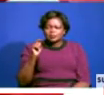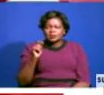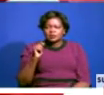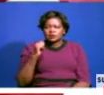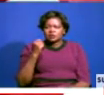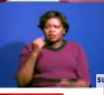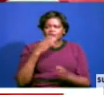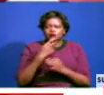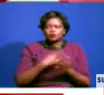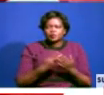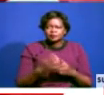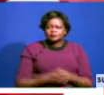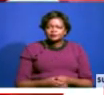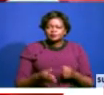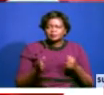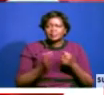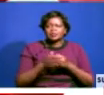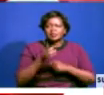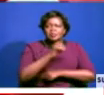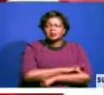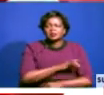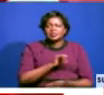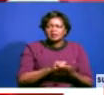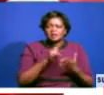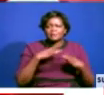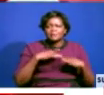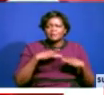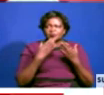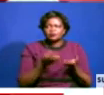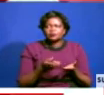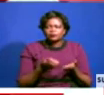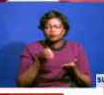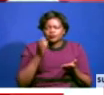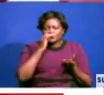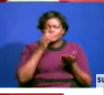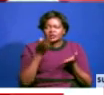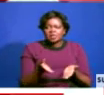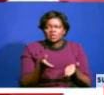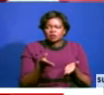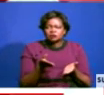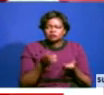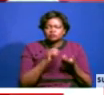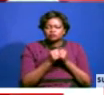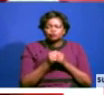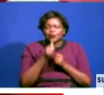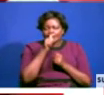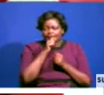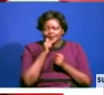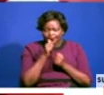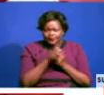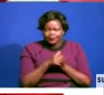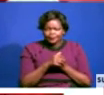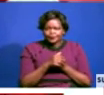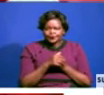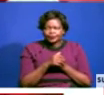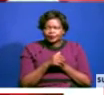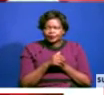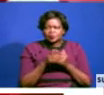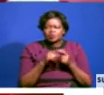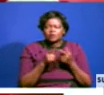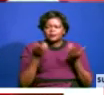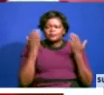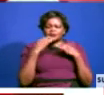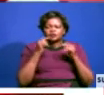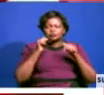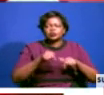the 9 days Kenyans had been given to submit their opinions on the current review of the privatization bill drawing to a close today,